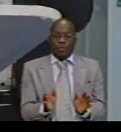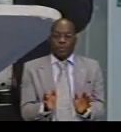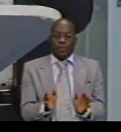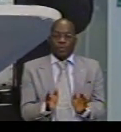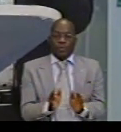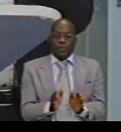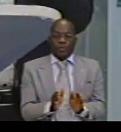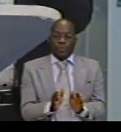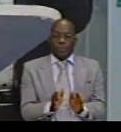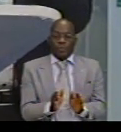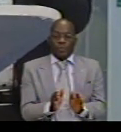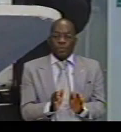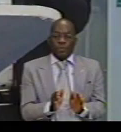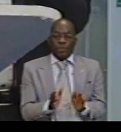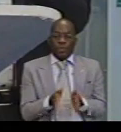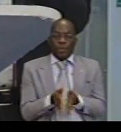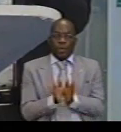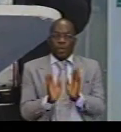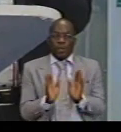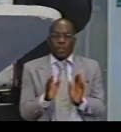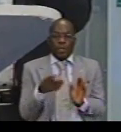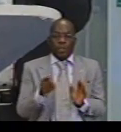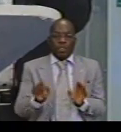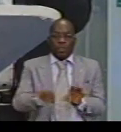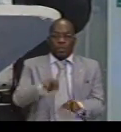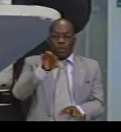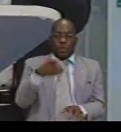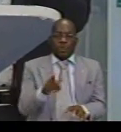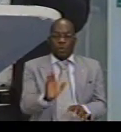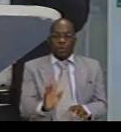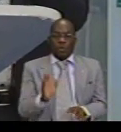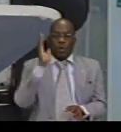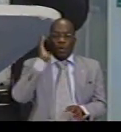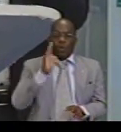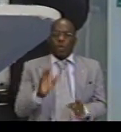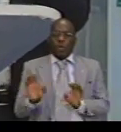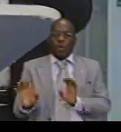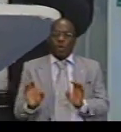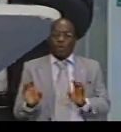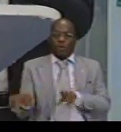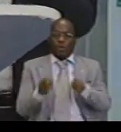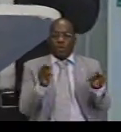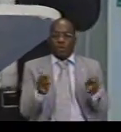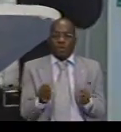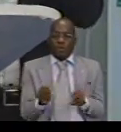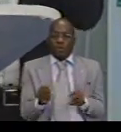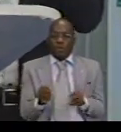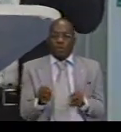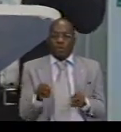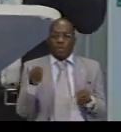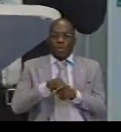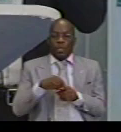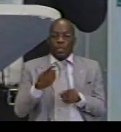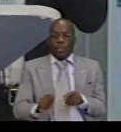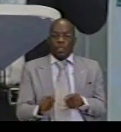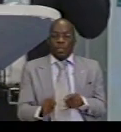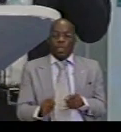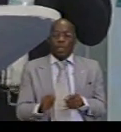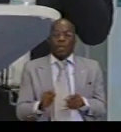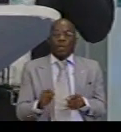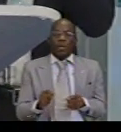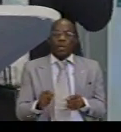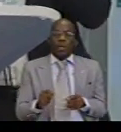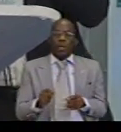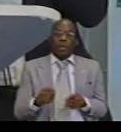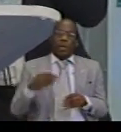The Spirit of God will move everywhere. In the front, in the back, in the middle, on our left